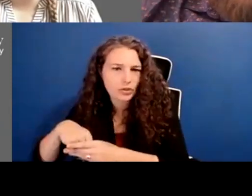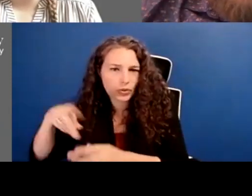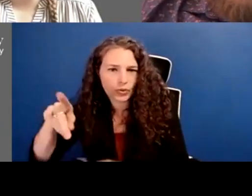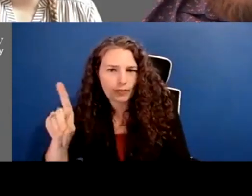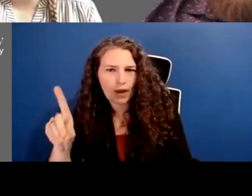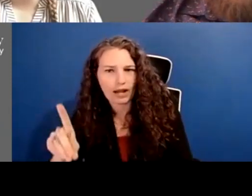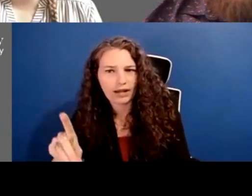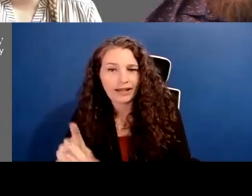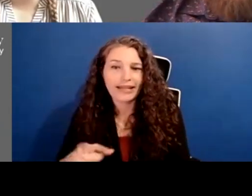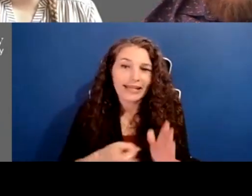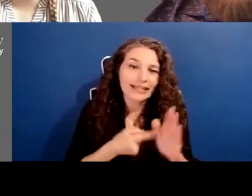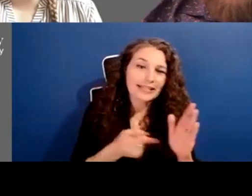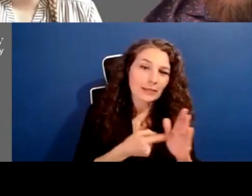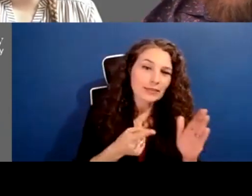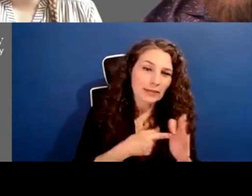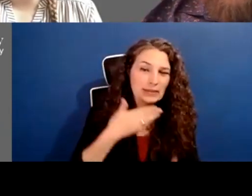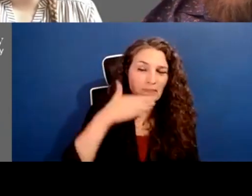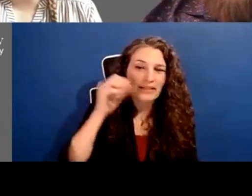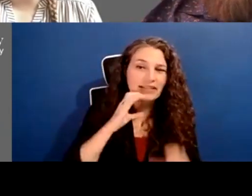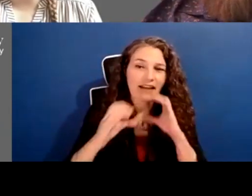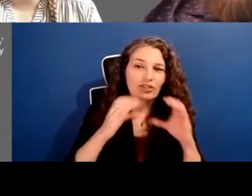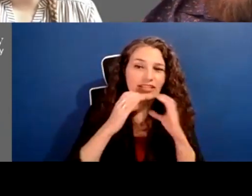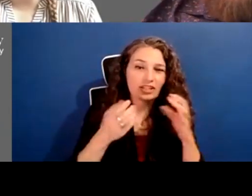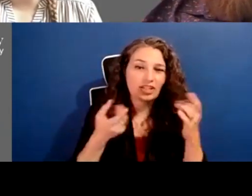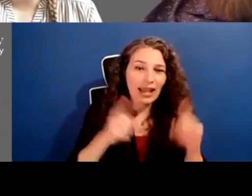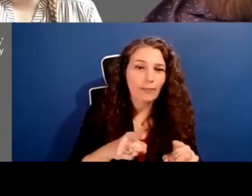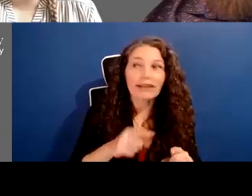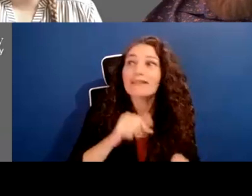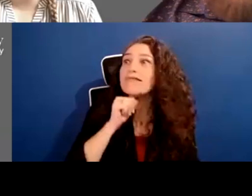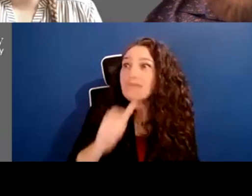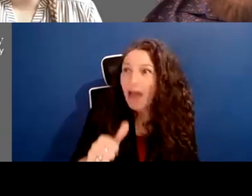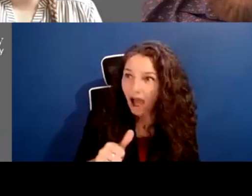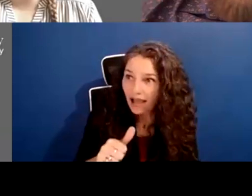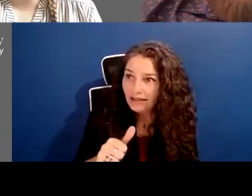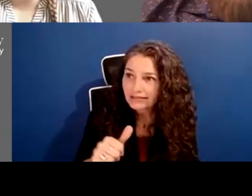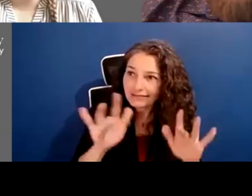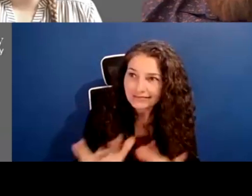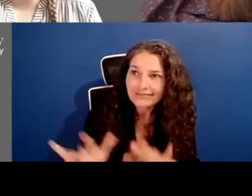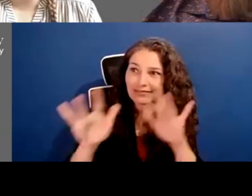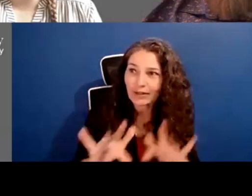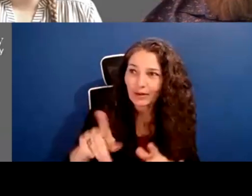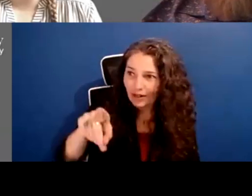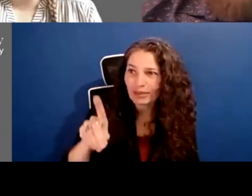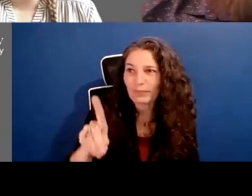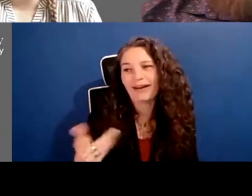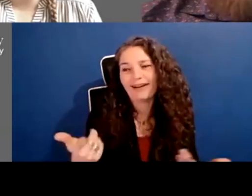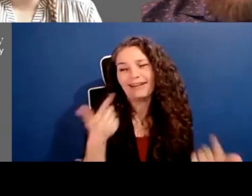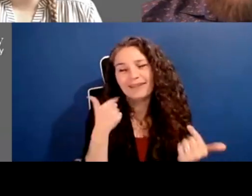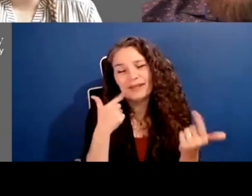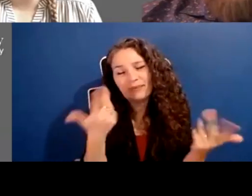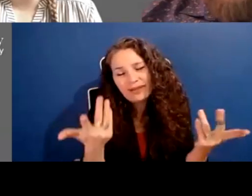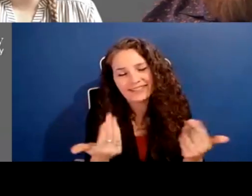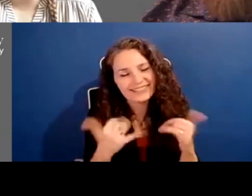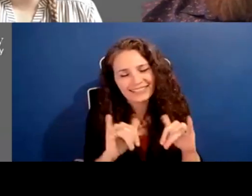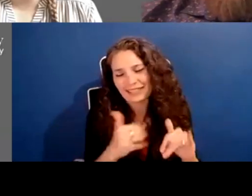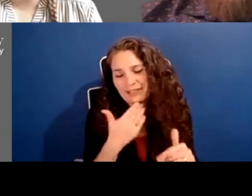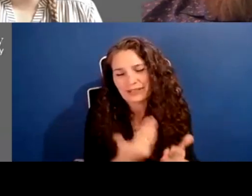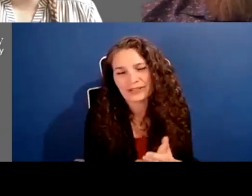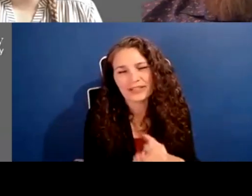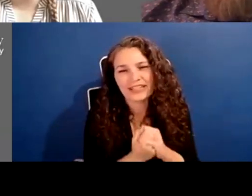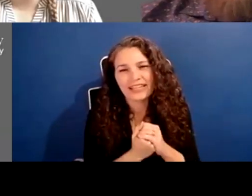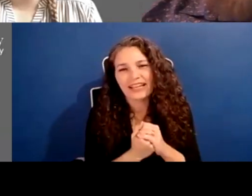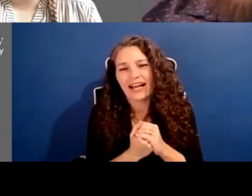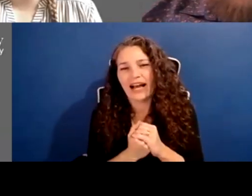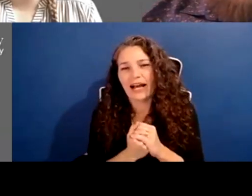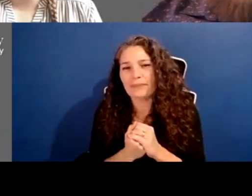is meaningful for you as a person. But all that being said, even if it's a great conversation, establishing that kind of culture